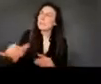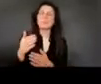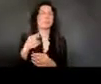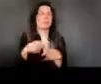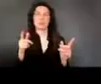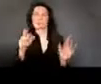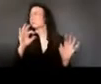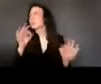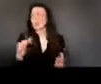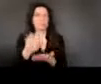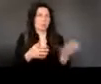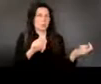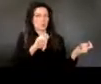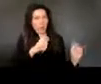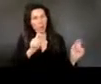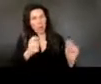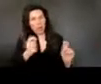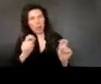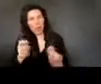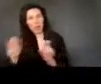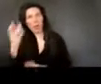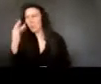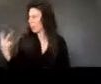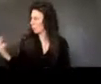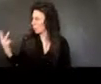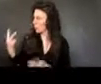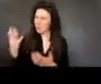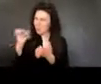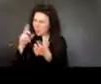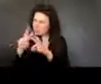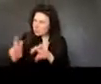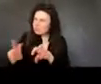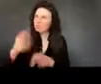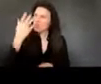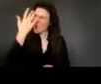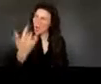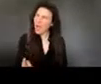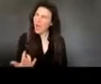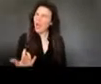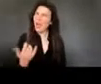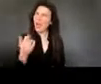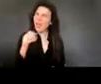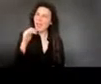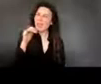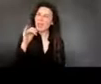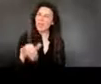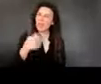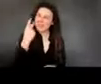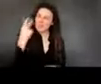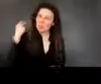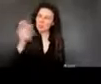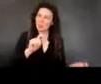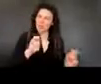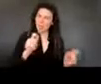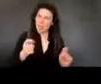because of, and that's why we try to look for a reason for it. And that's why we turn to Bordeaux and so on, Bordeaux and so on.